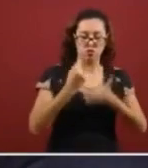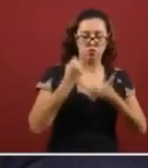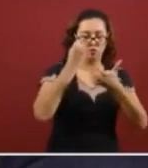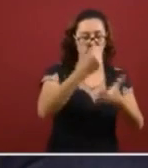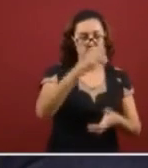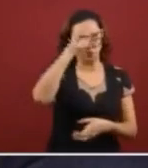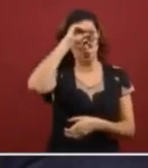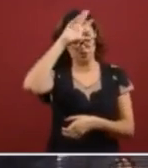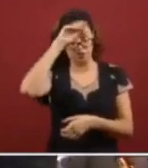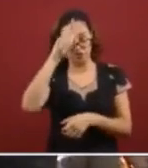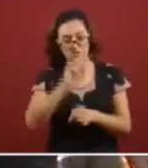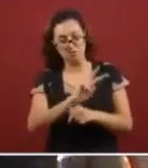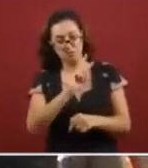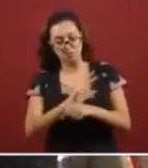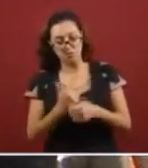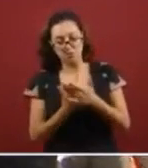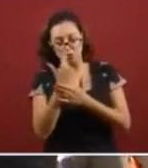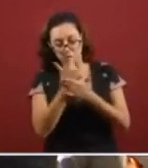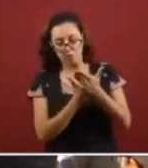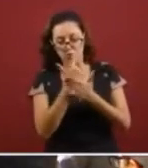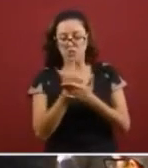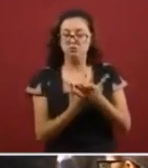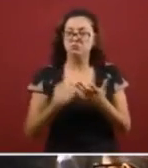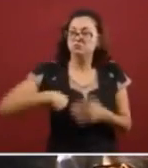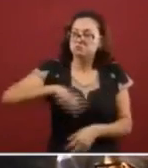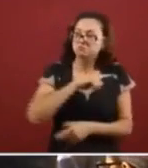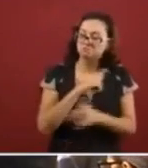if they wanted to exercise the first 5 years of their